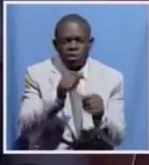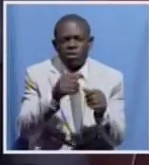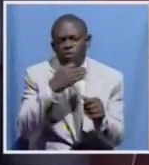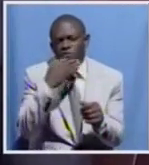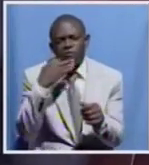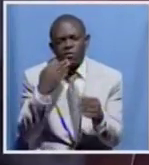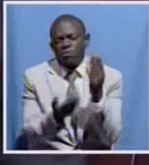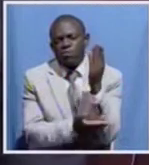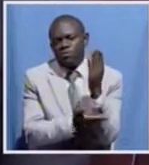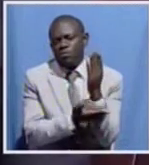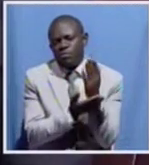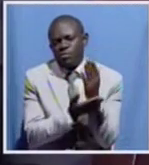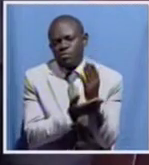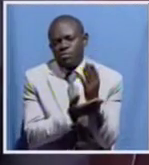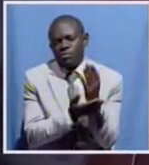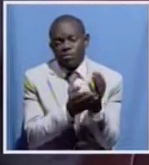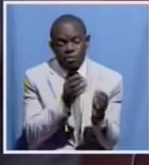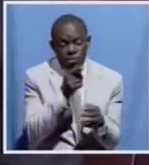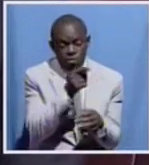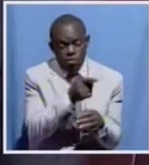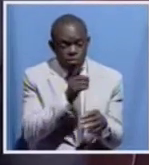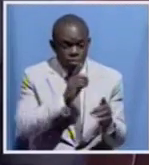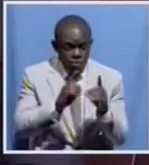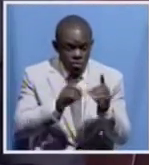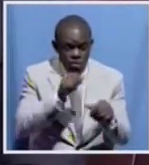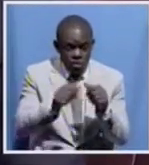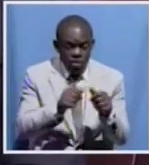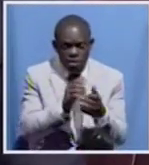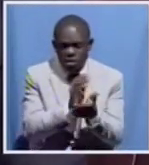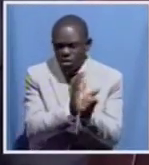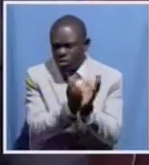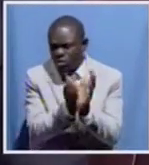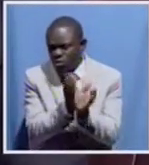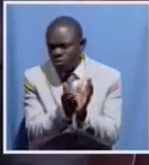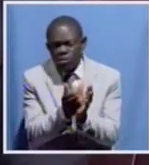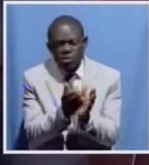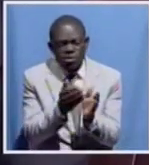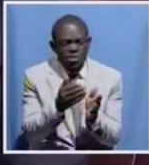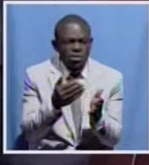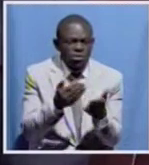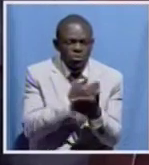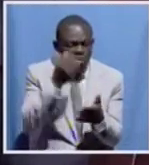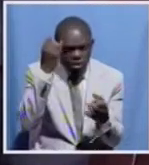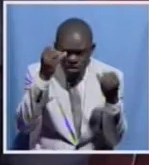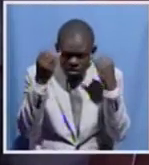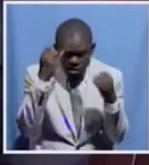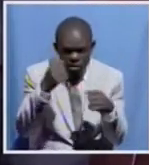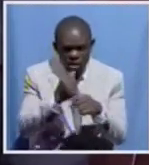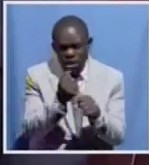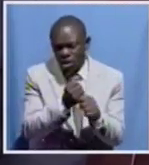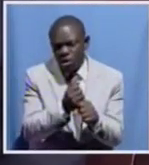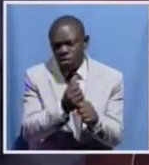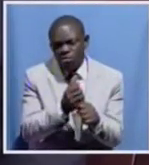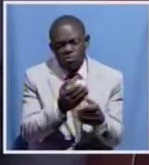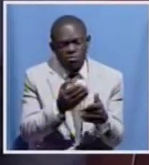where technology and new ideas regarding food production are always discussed, and it's always going to be good.